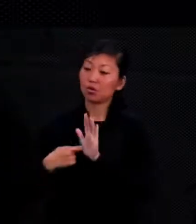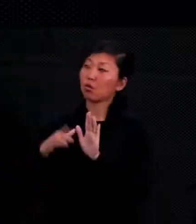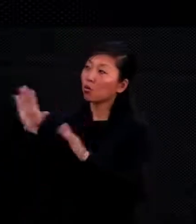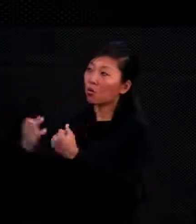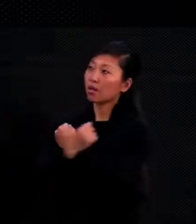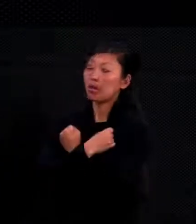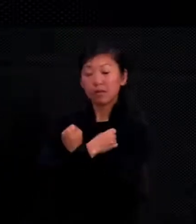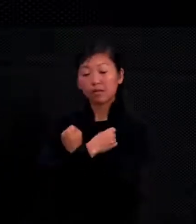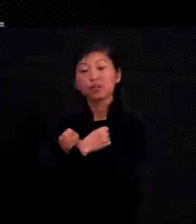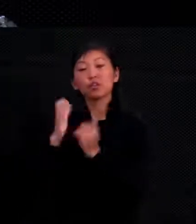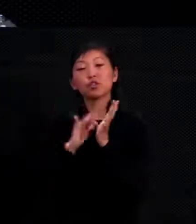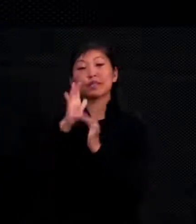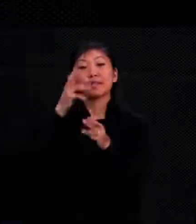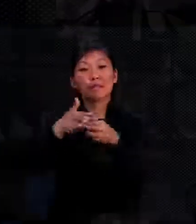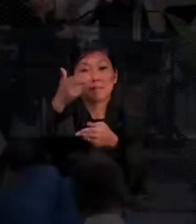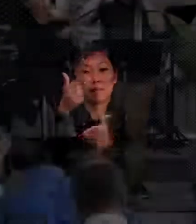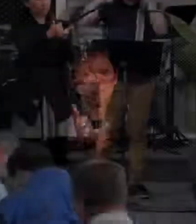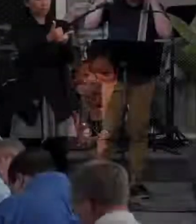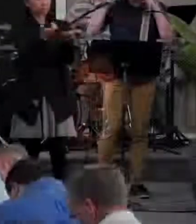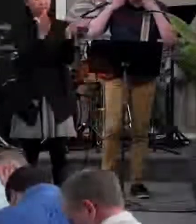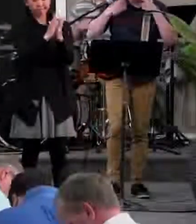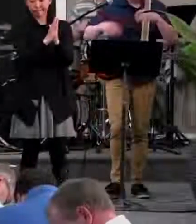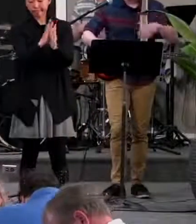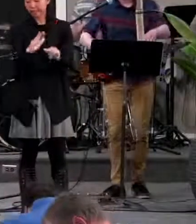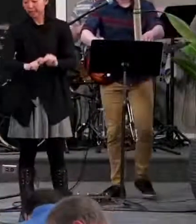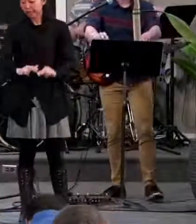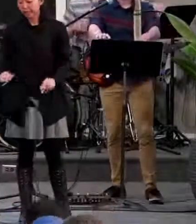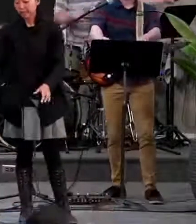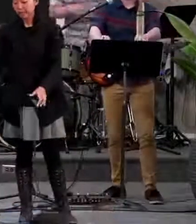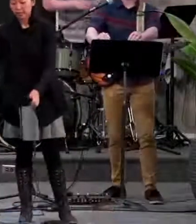Jesus. Amen. You can have a seat.